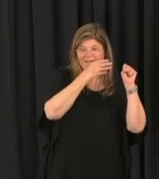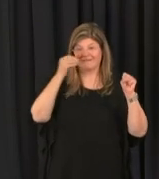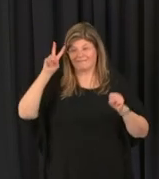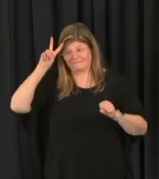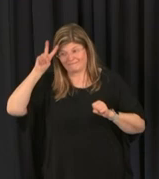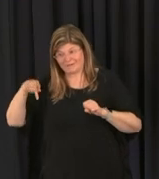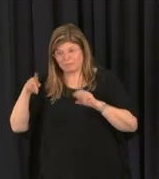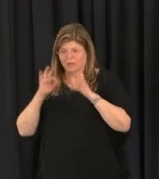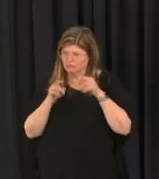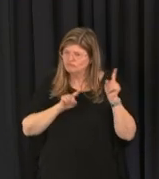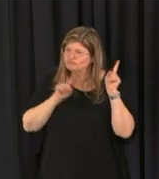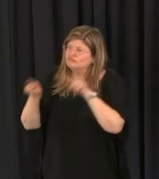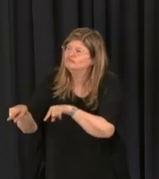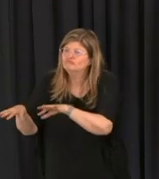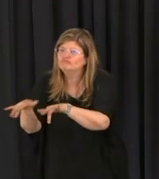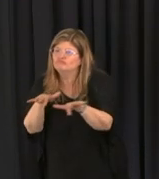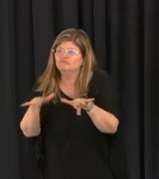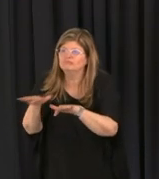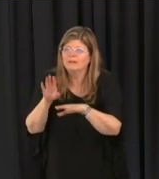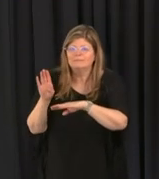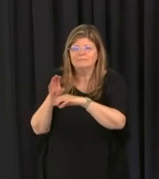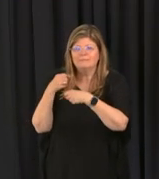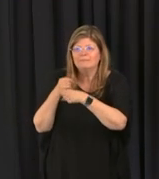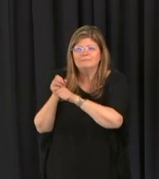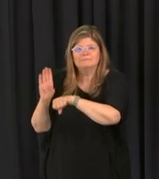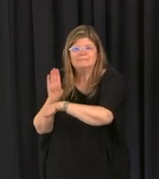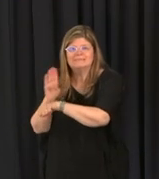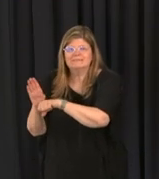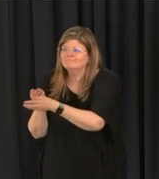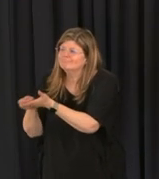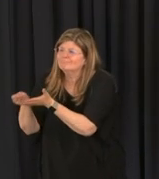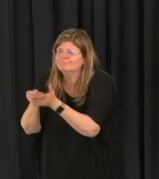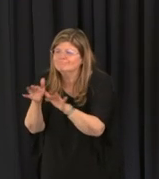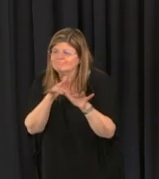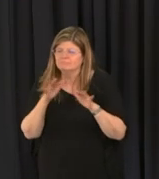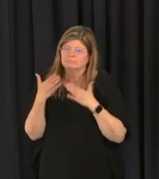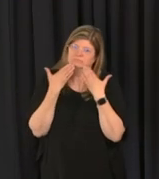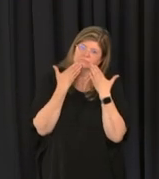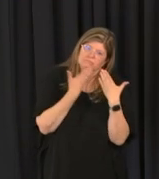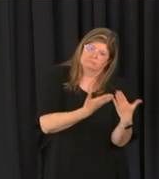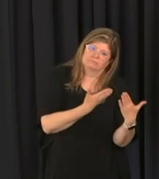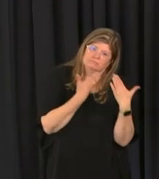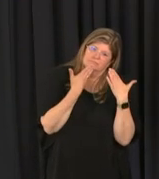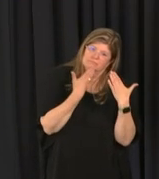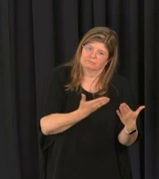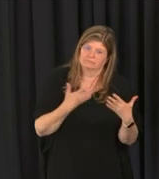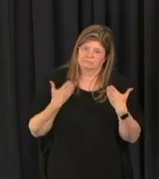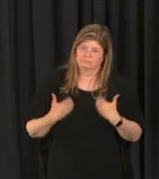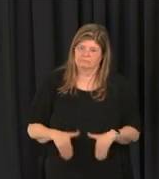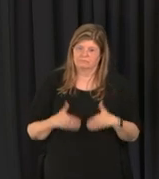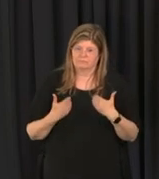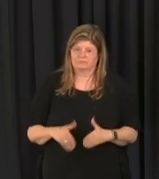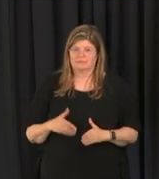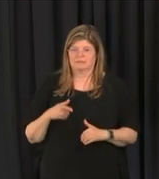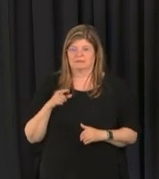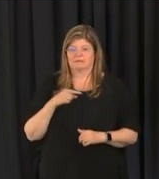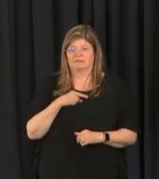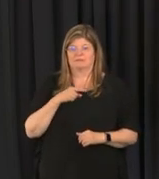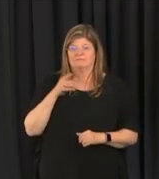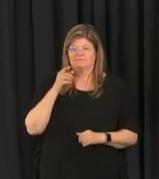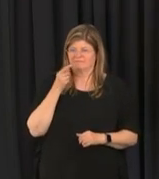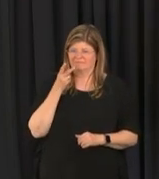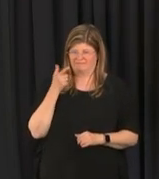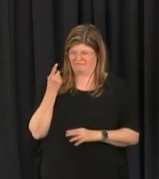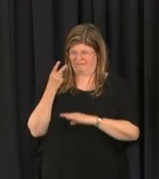active members of local D.C. I got to visit with the second gentleman, I guess also a couple of